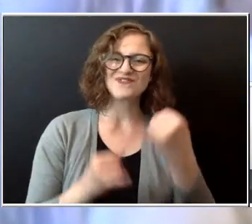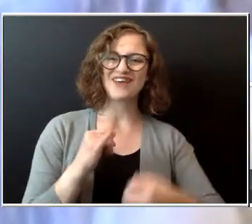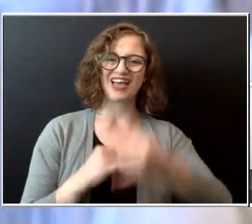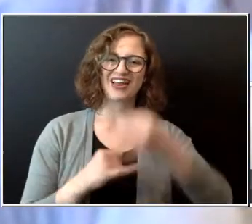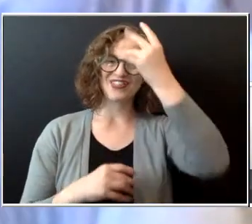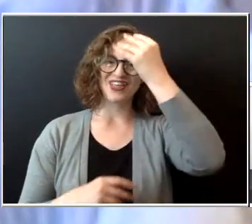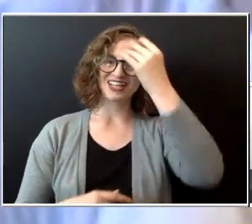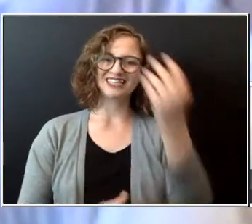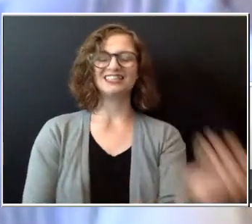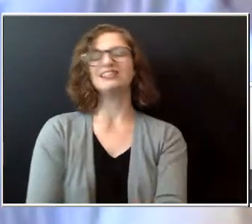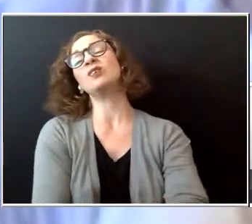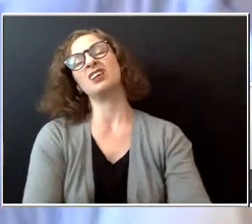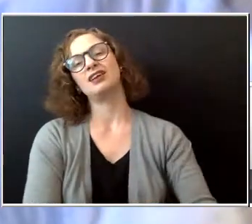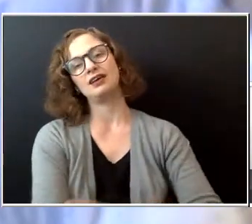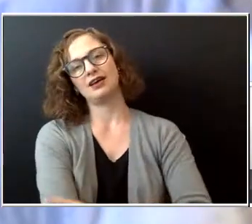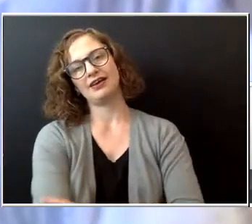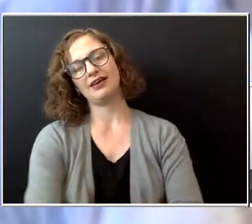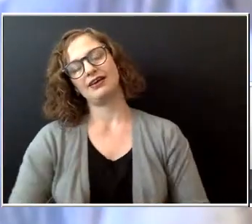I think this has helped us